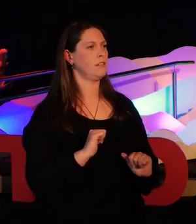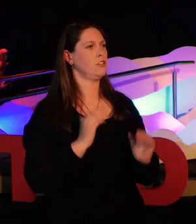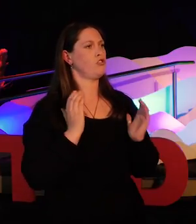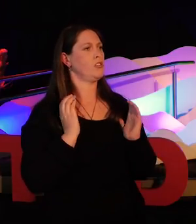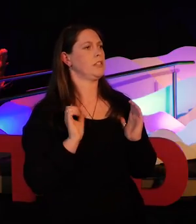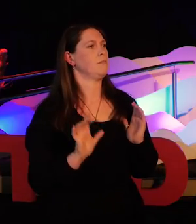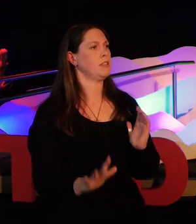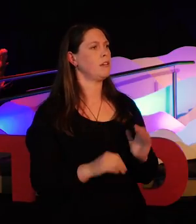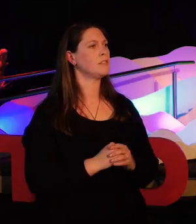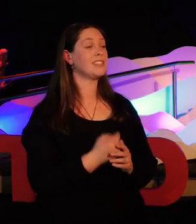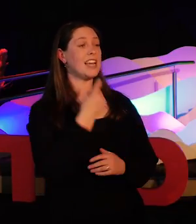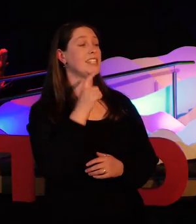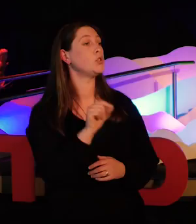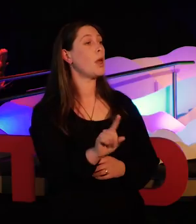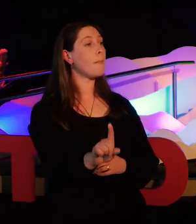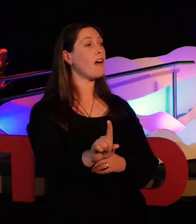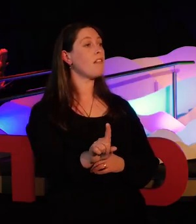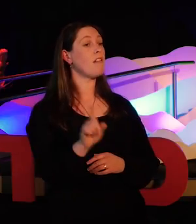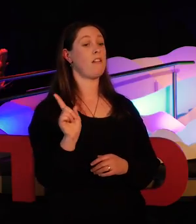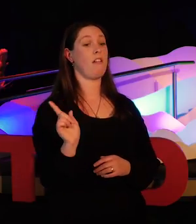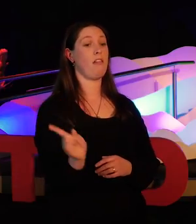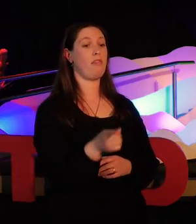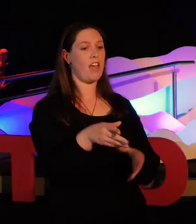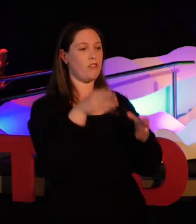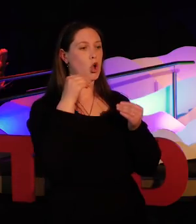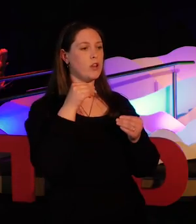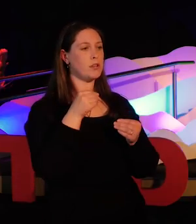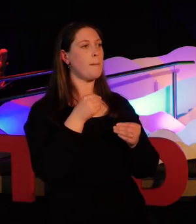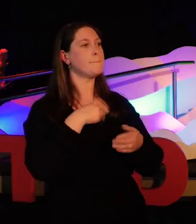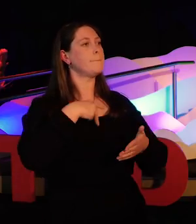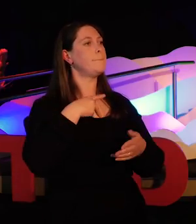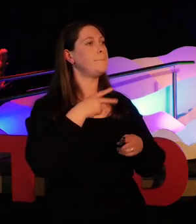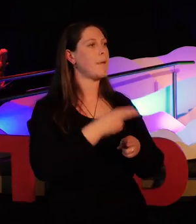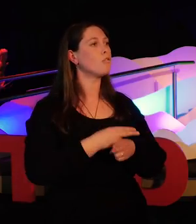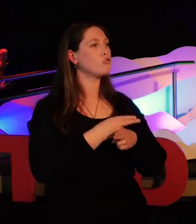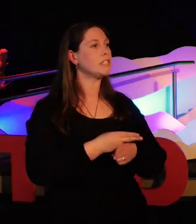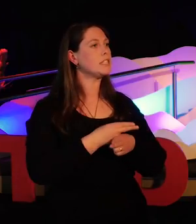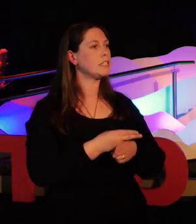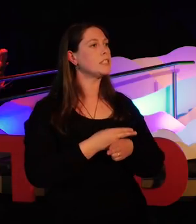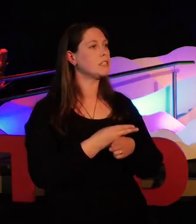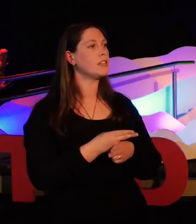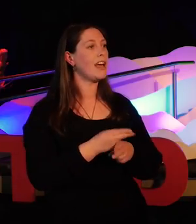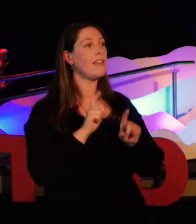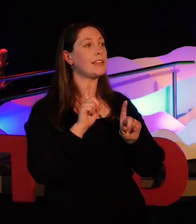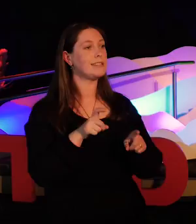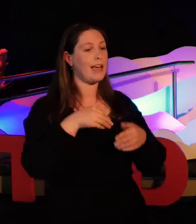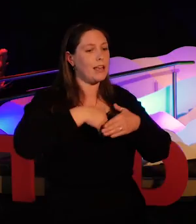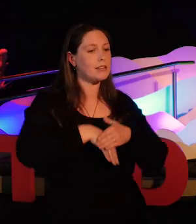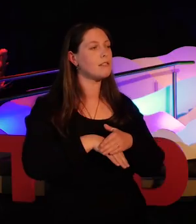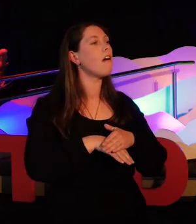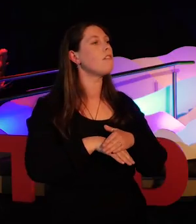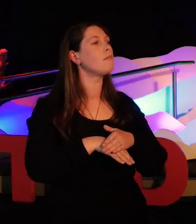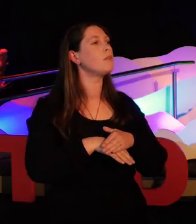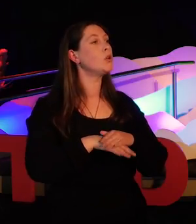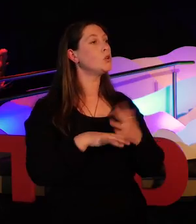that. But what they've learned is what works for them, my boundaries. And they stay within their boundaries.